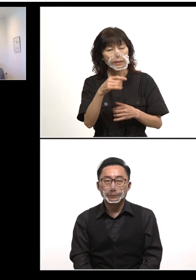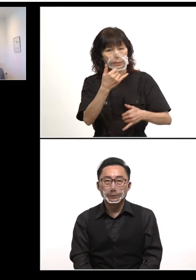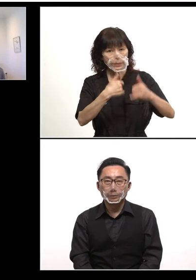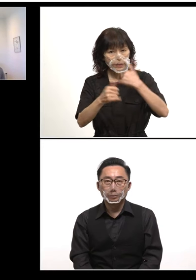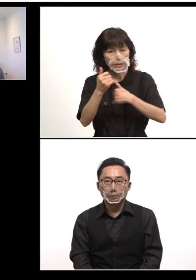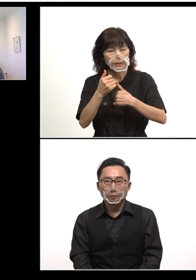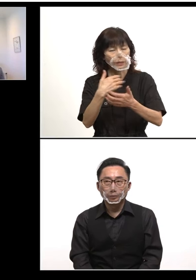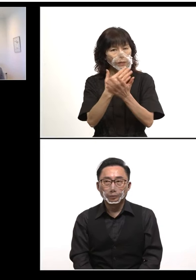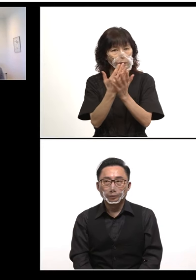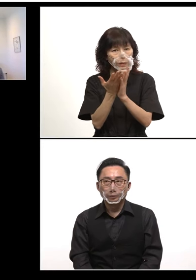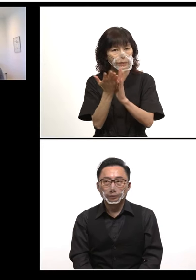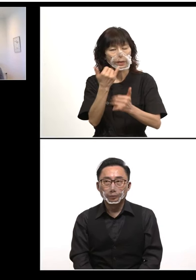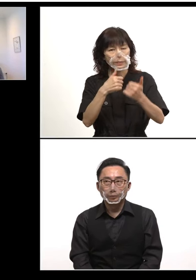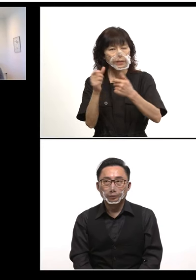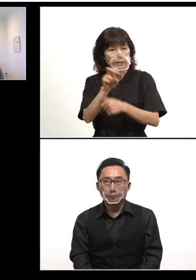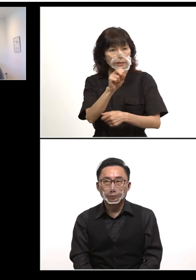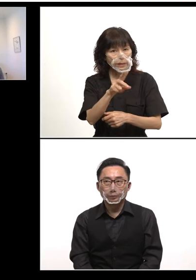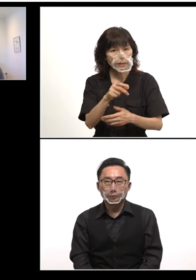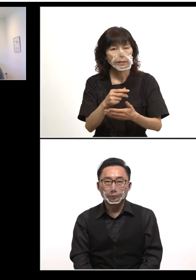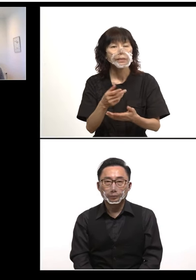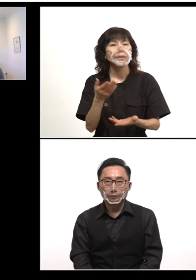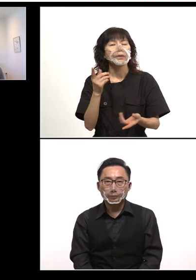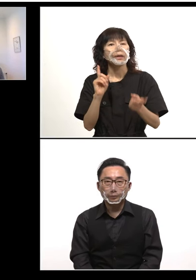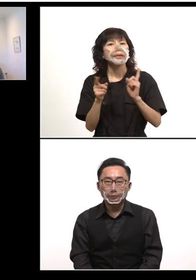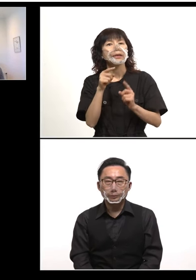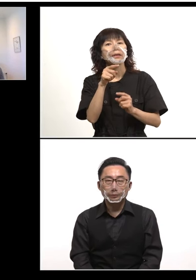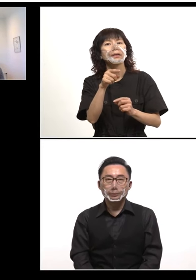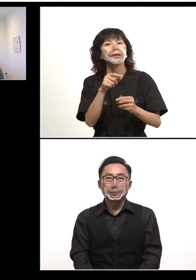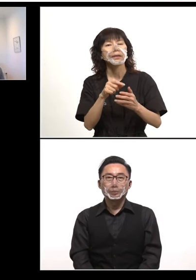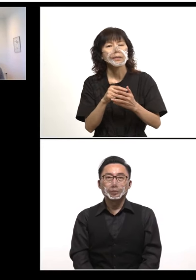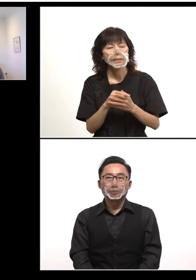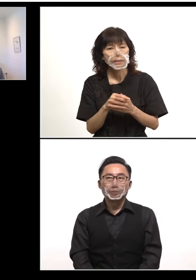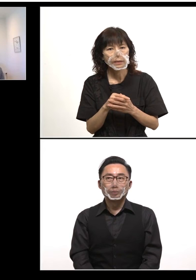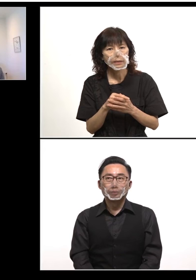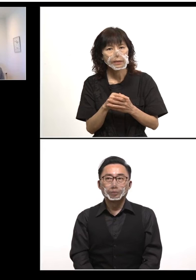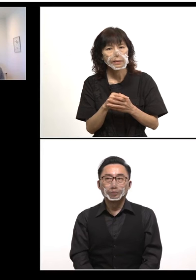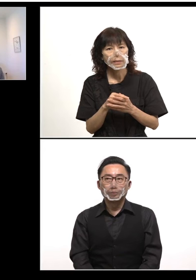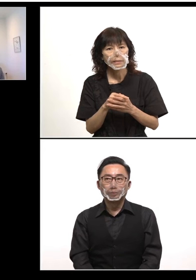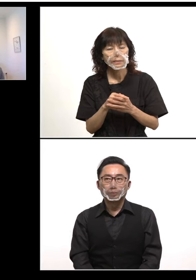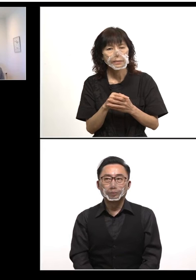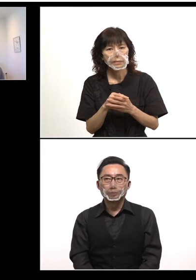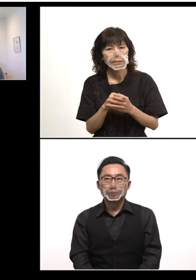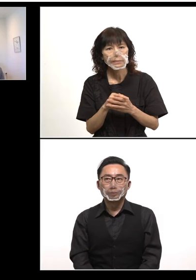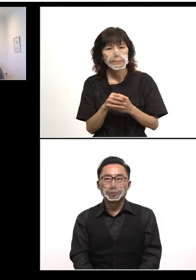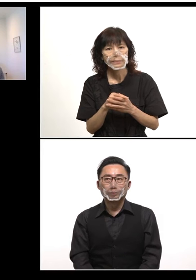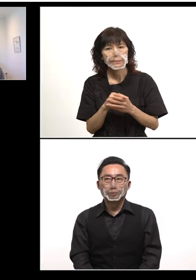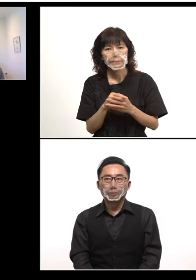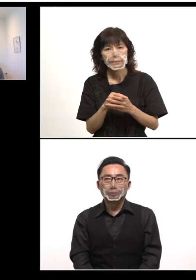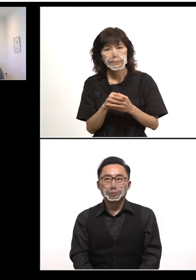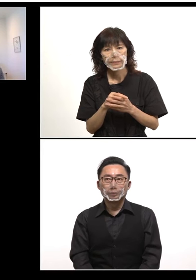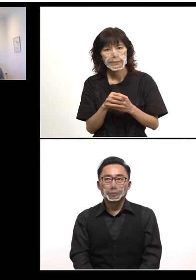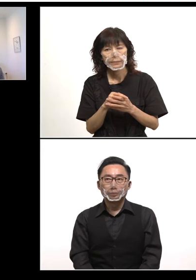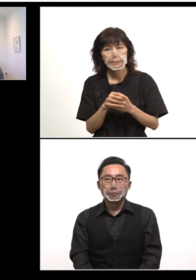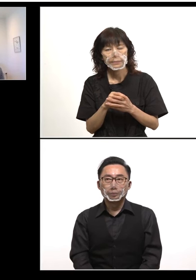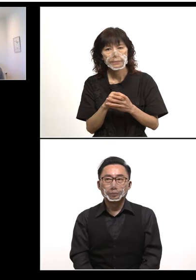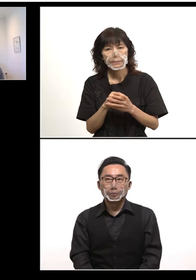because like there might not be enough opportunities for everyone to present or to give opportunities